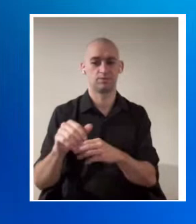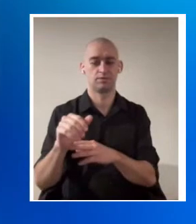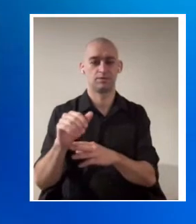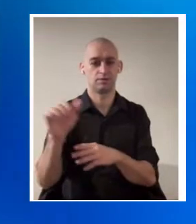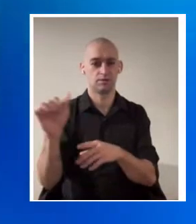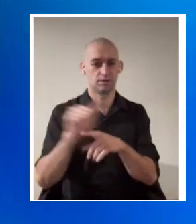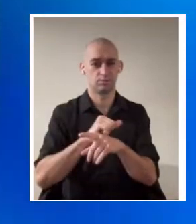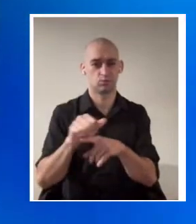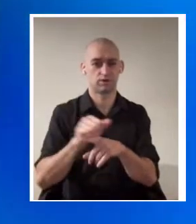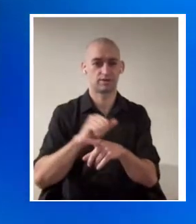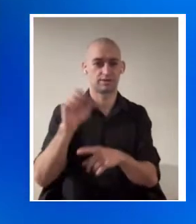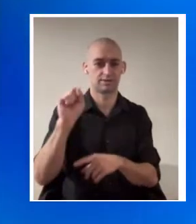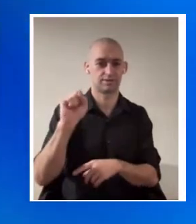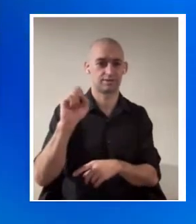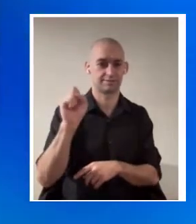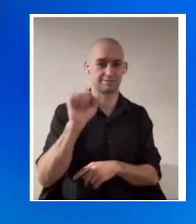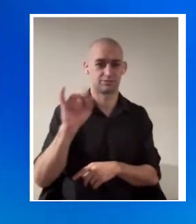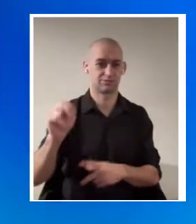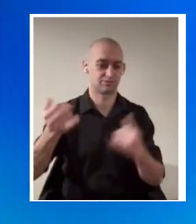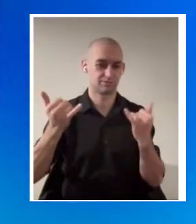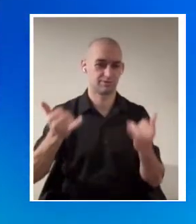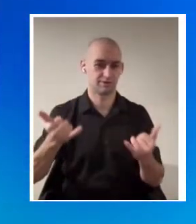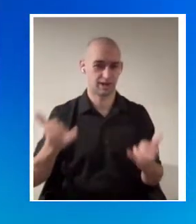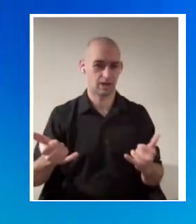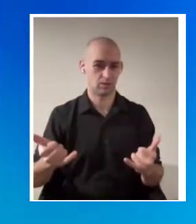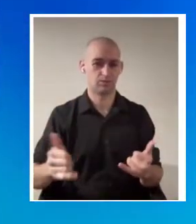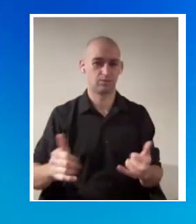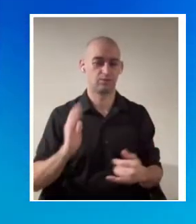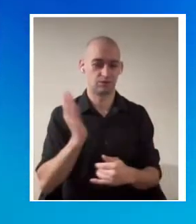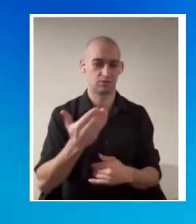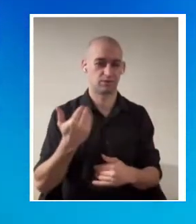30%, 50%, or 75%?